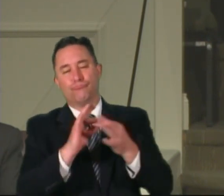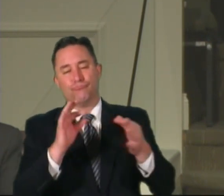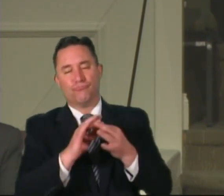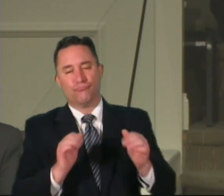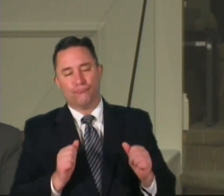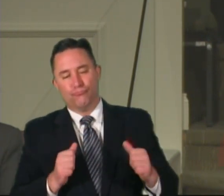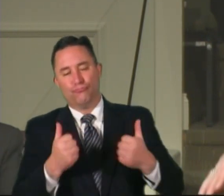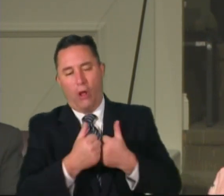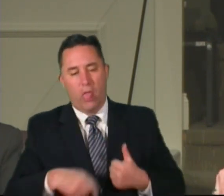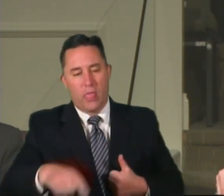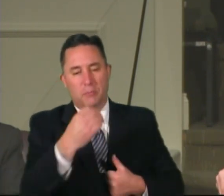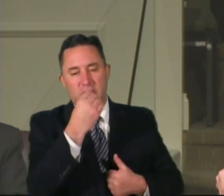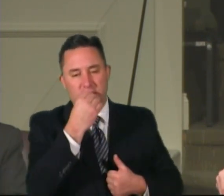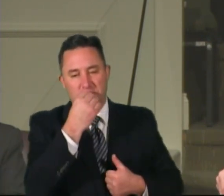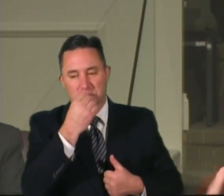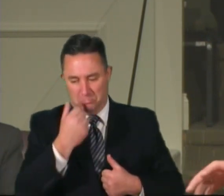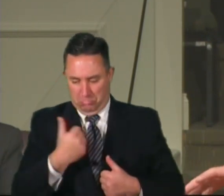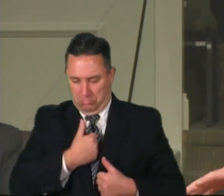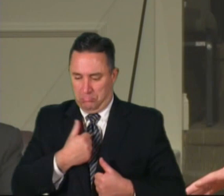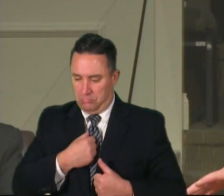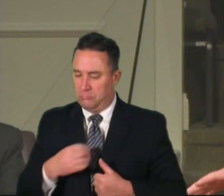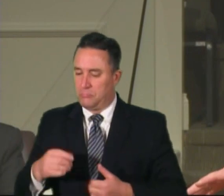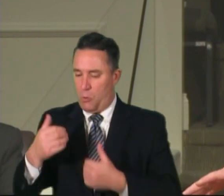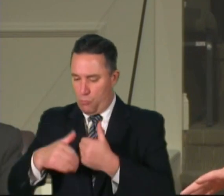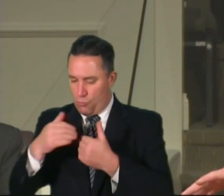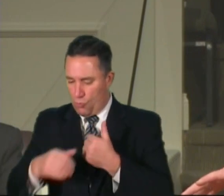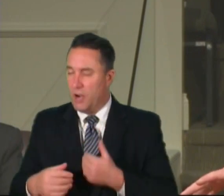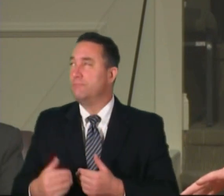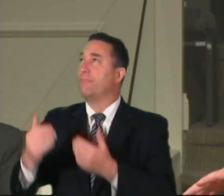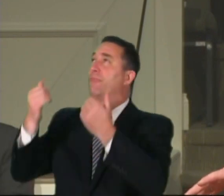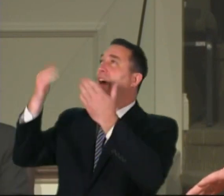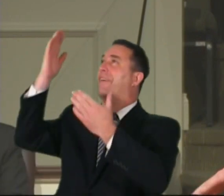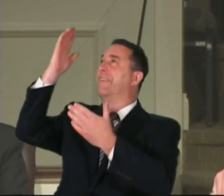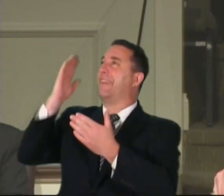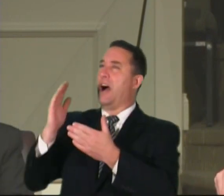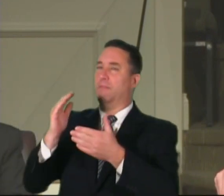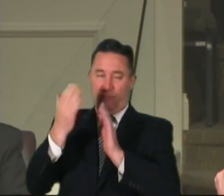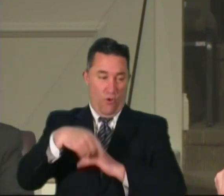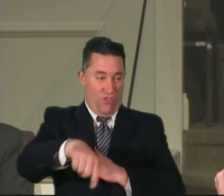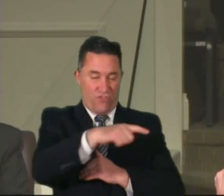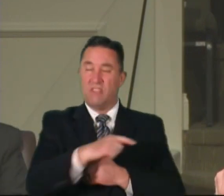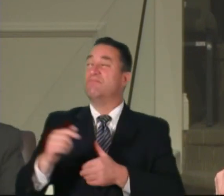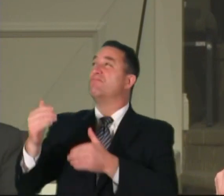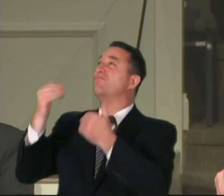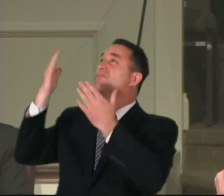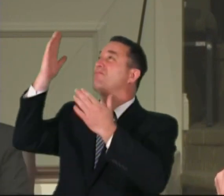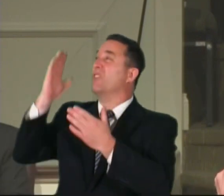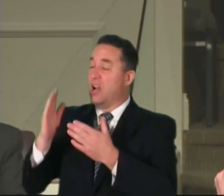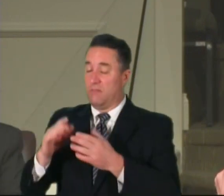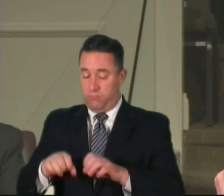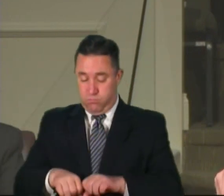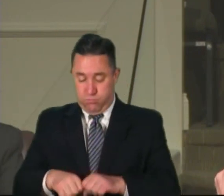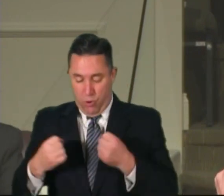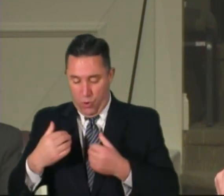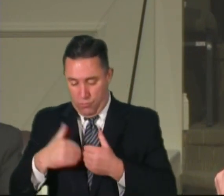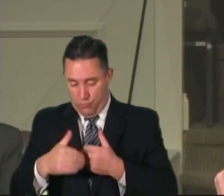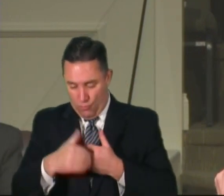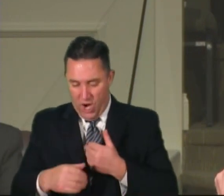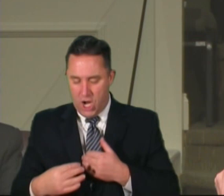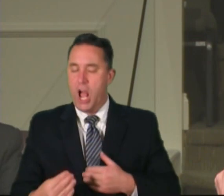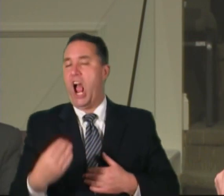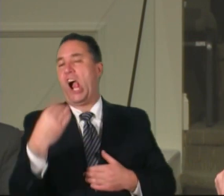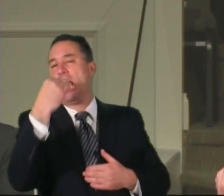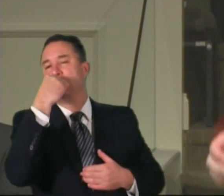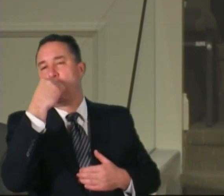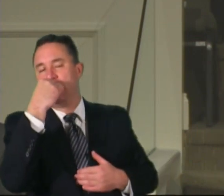he had challenged them to eat, he took bread, he gave thanks to God in the presence of them all, and when he had broken it, he began